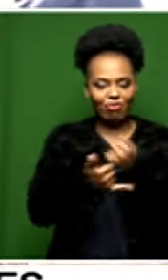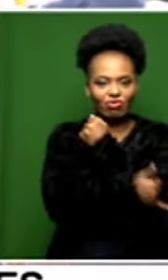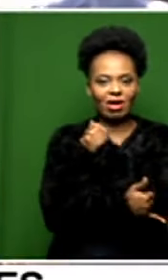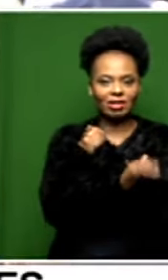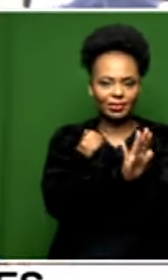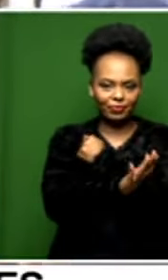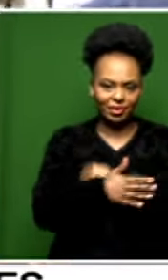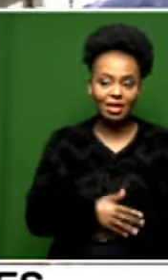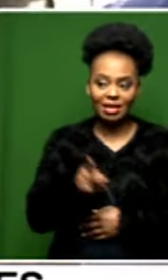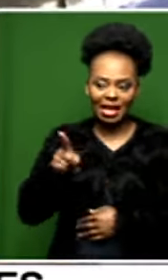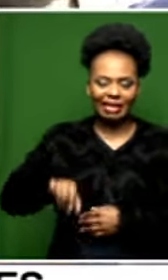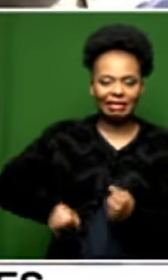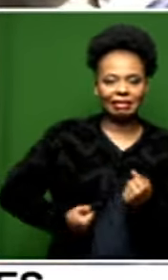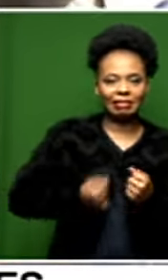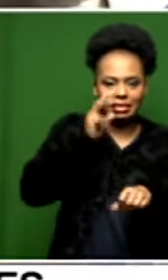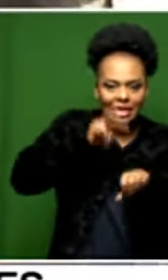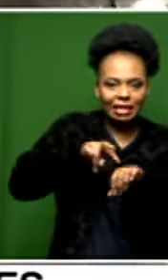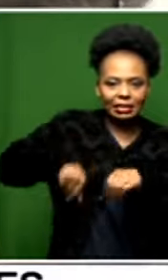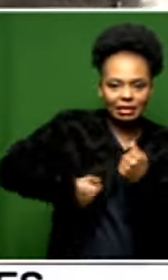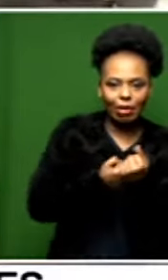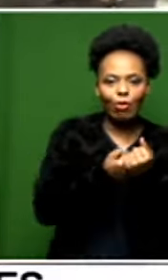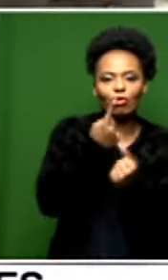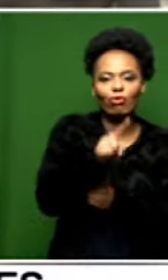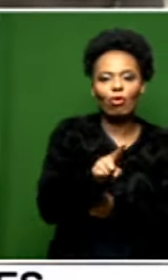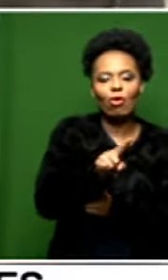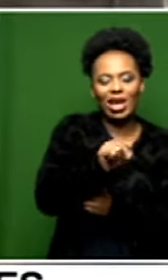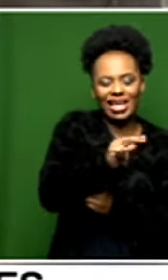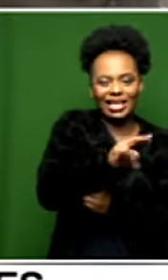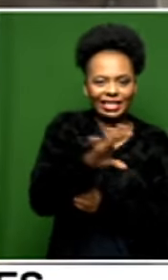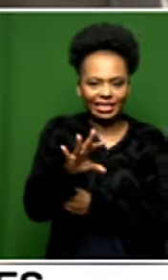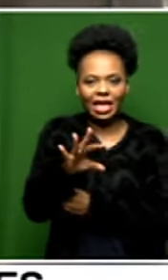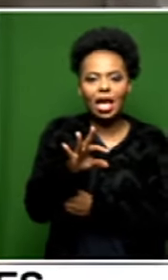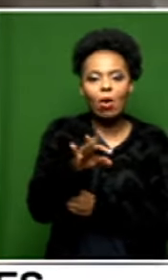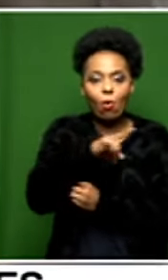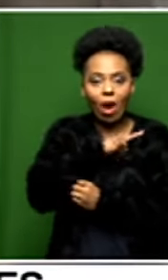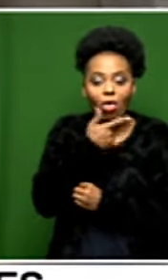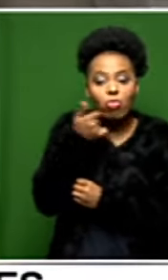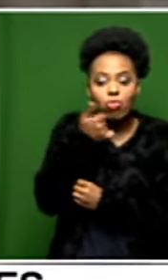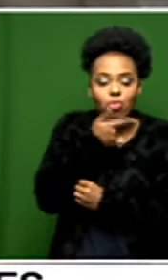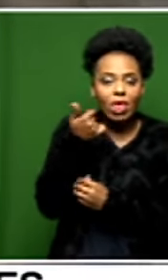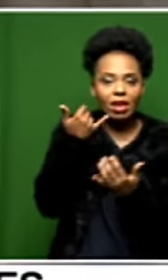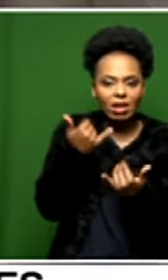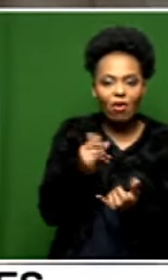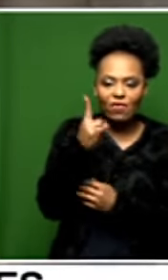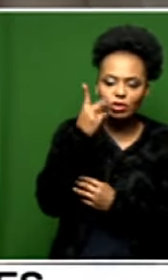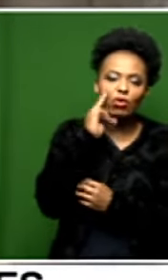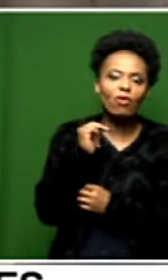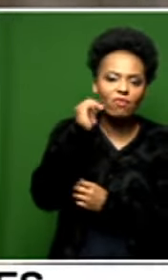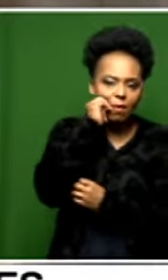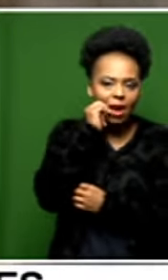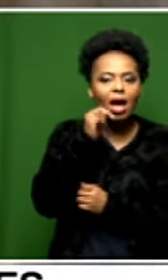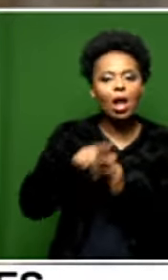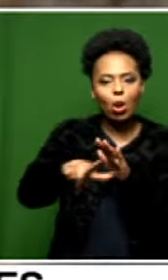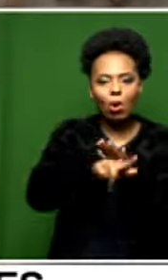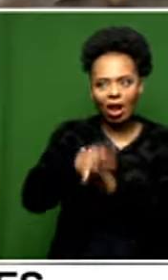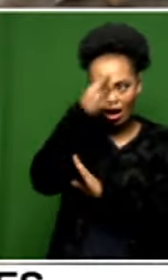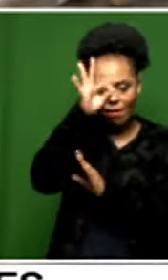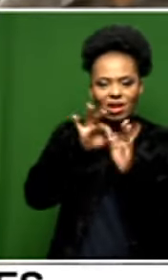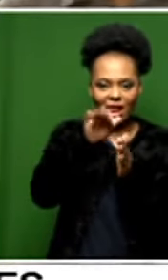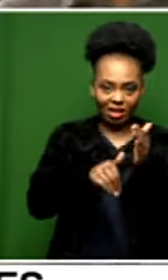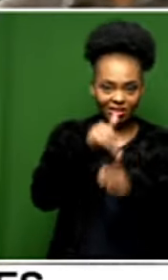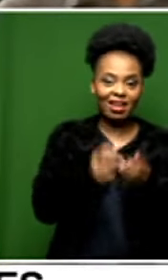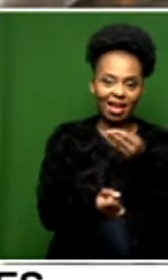gaining support for the African National Congress ahead of the local government elections on the 1st of November. But we